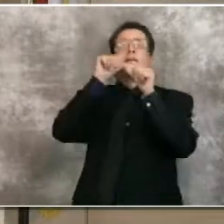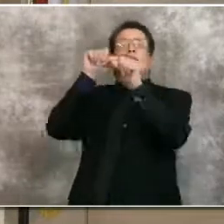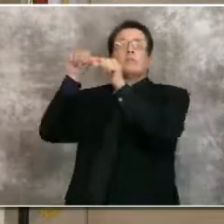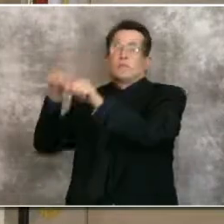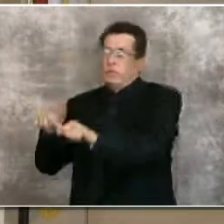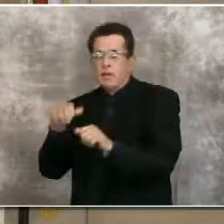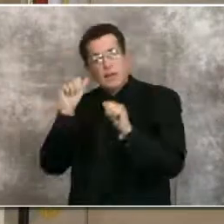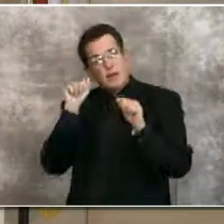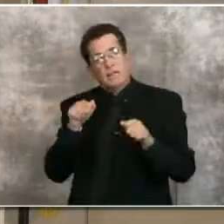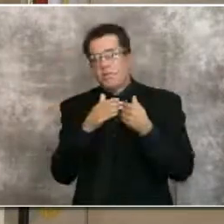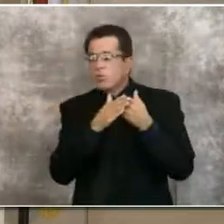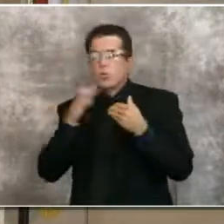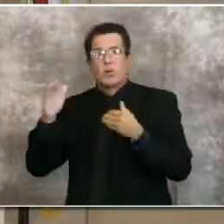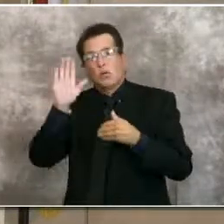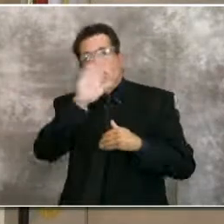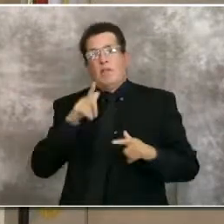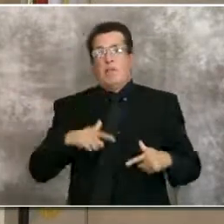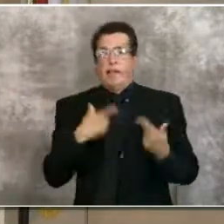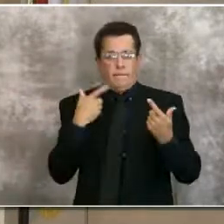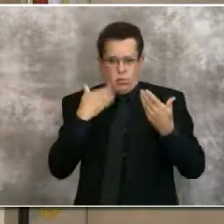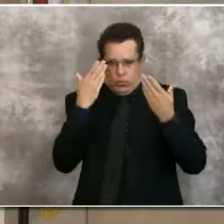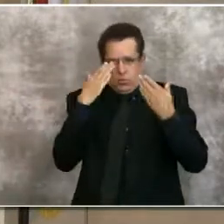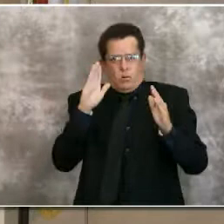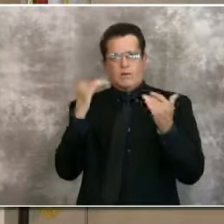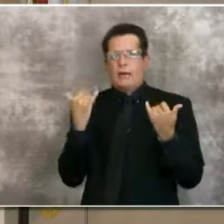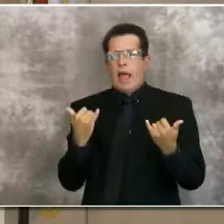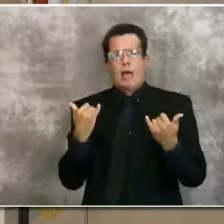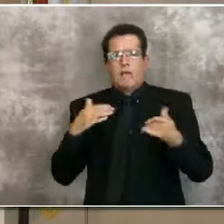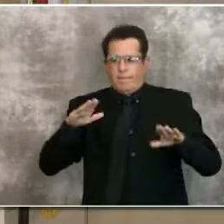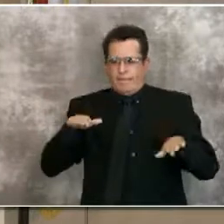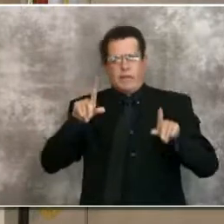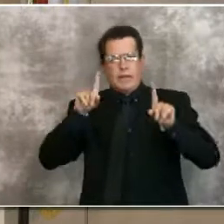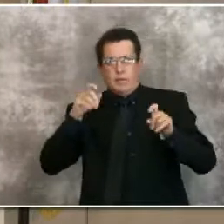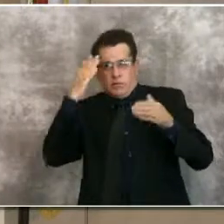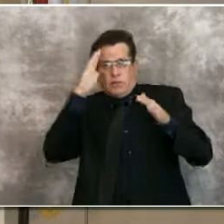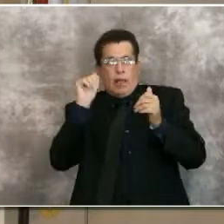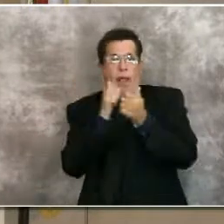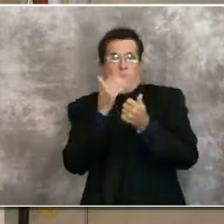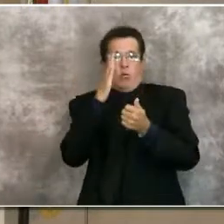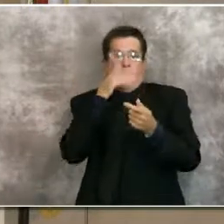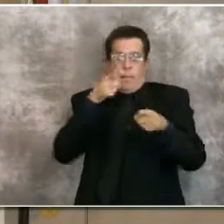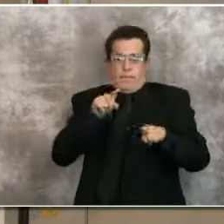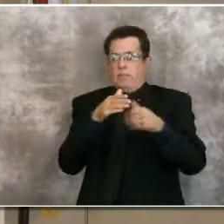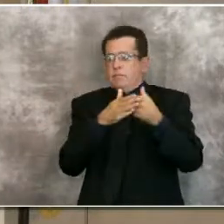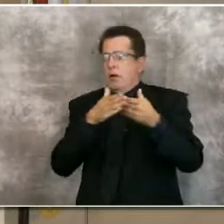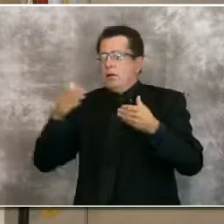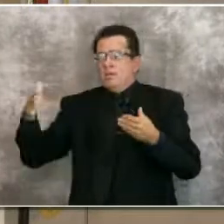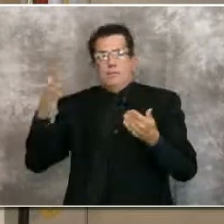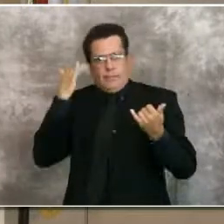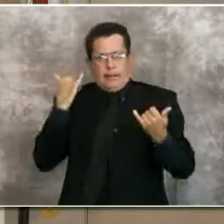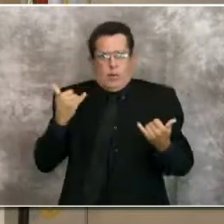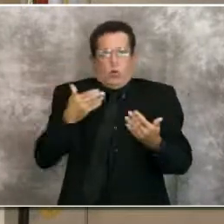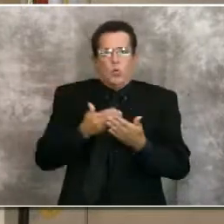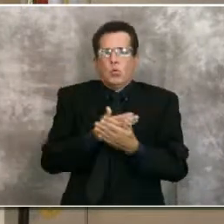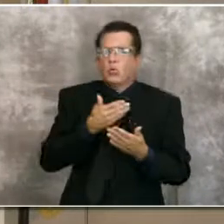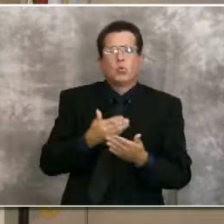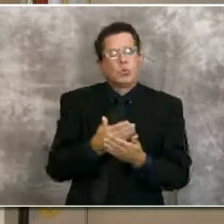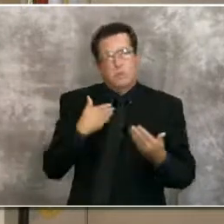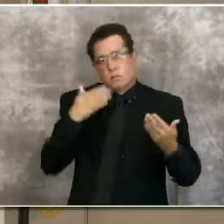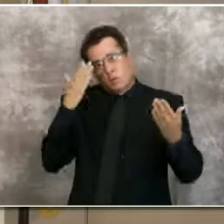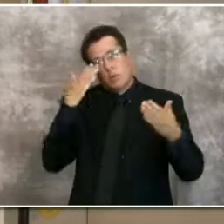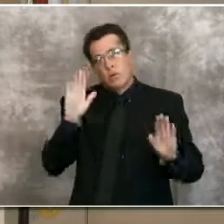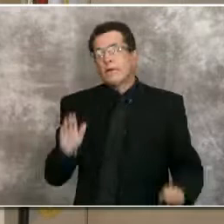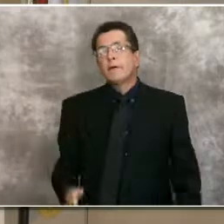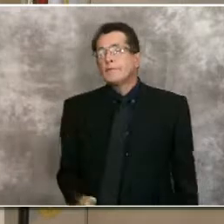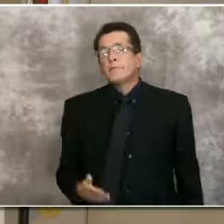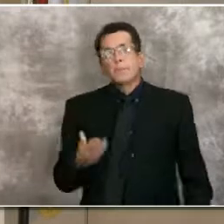really know at this point exactly how this will play out because the disease is too new. We